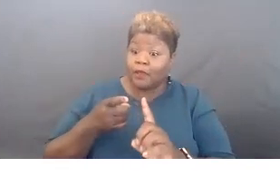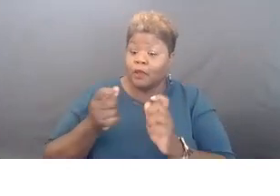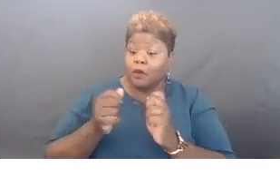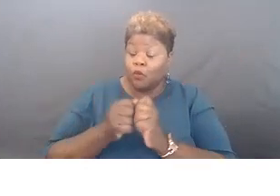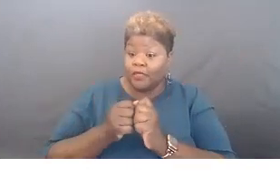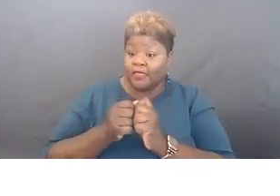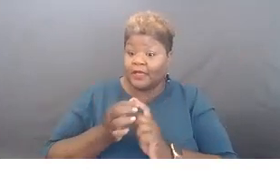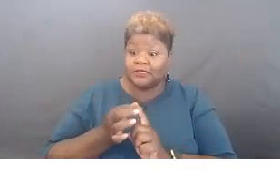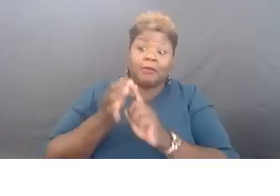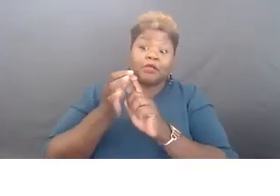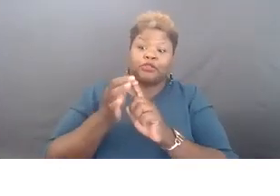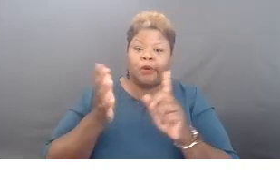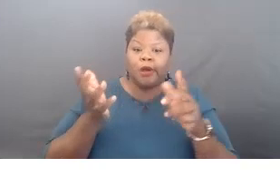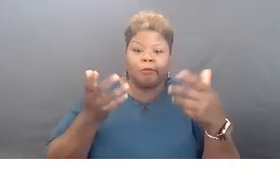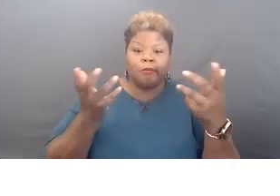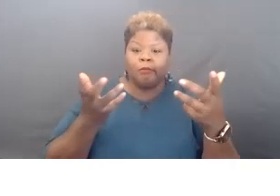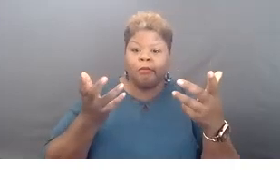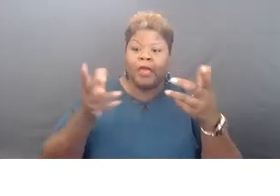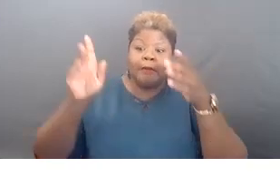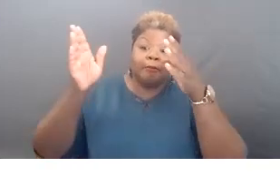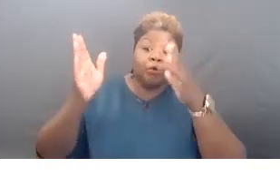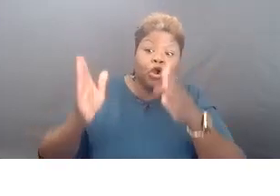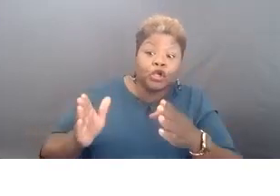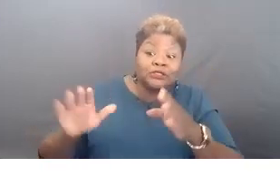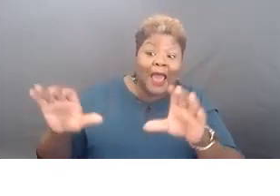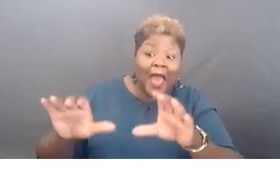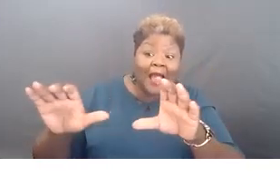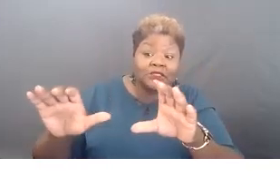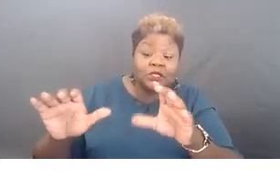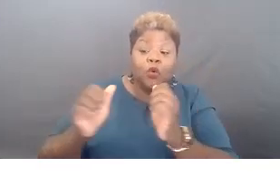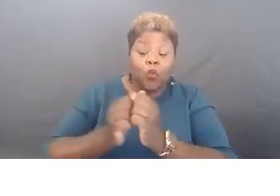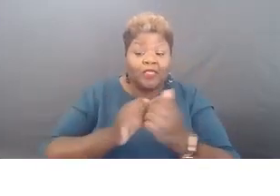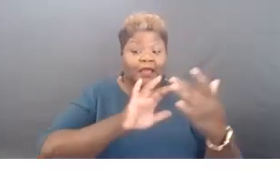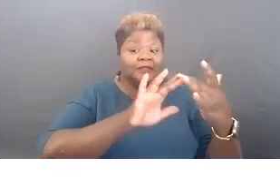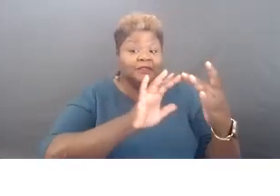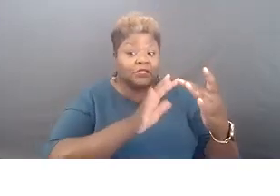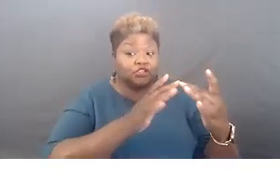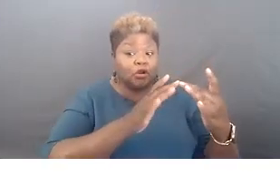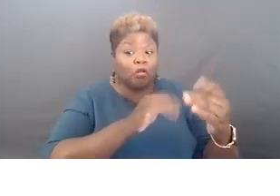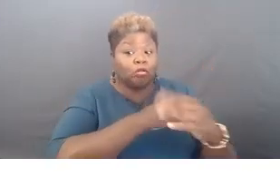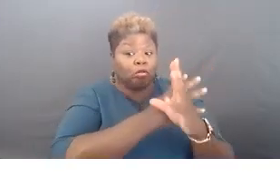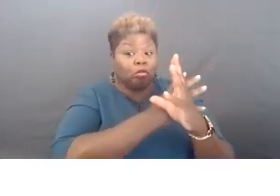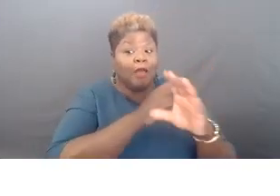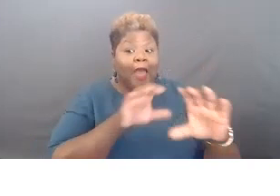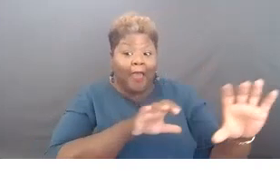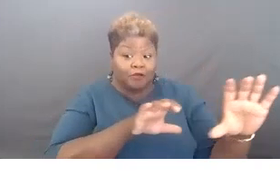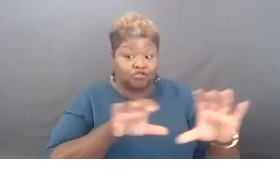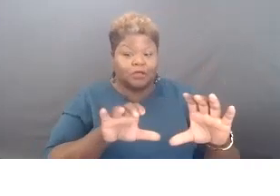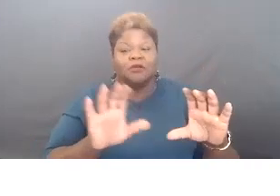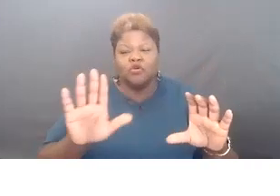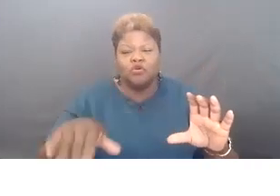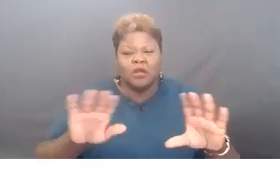is an in-person action being coordinated with a digital action. And you'll understand why in a couple